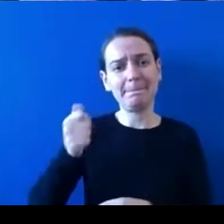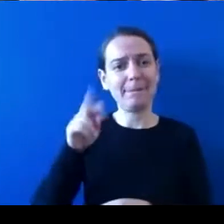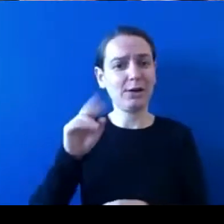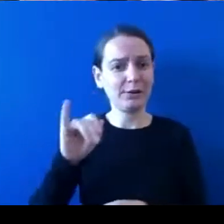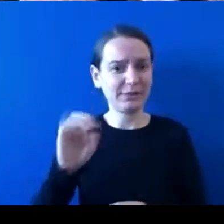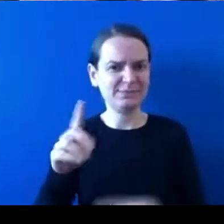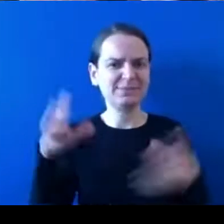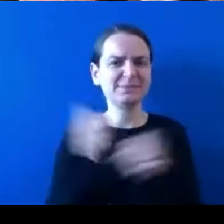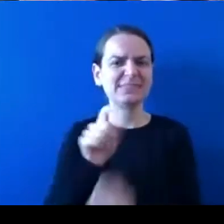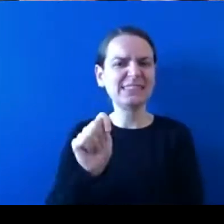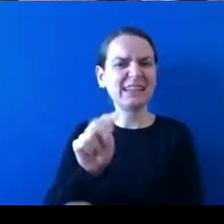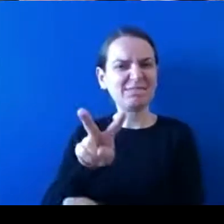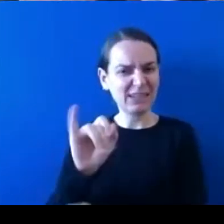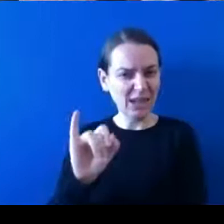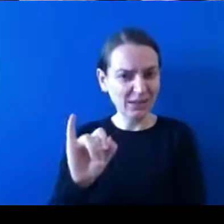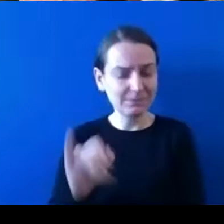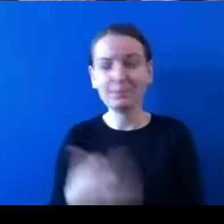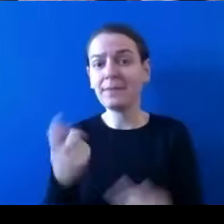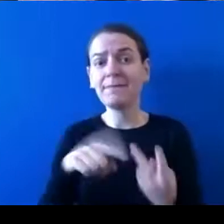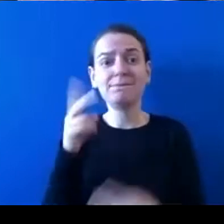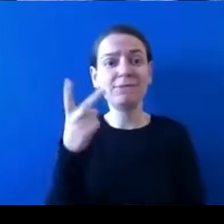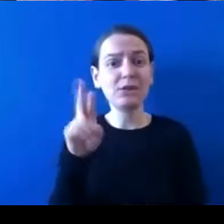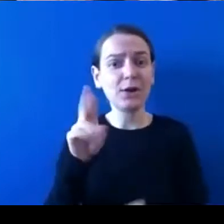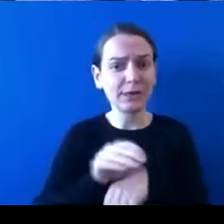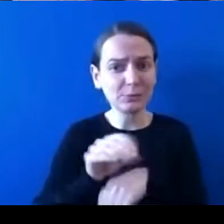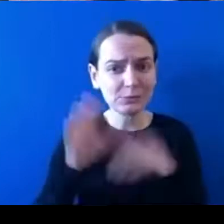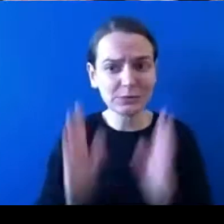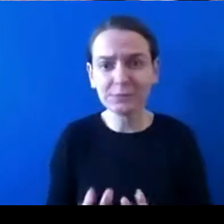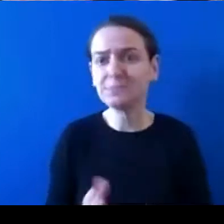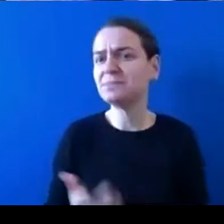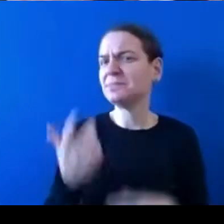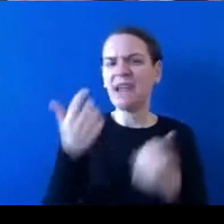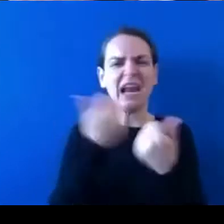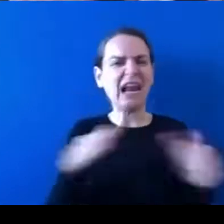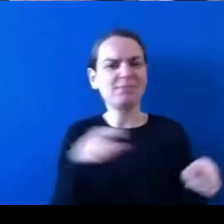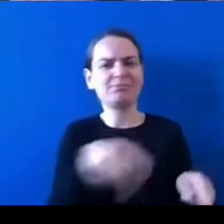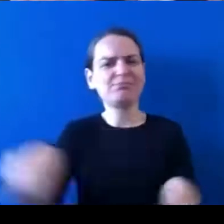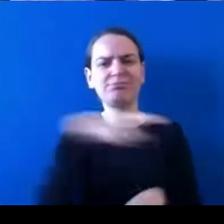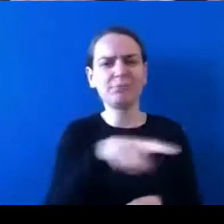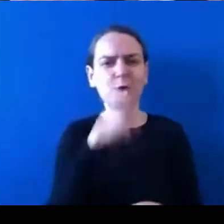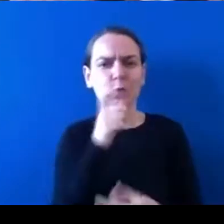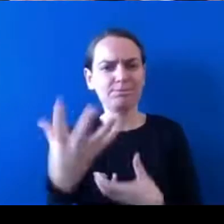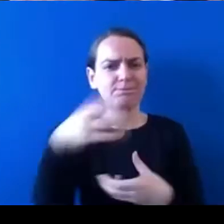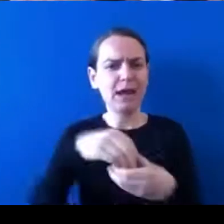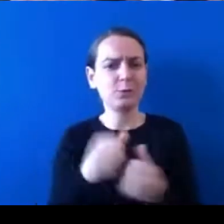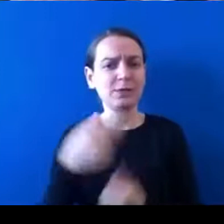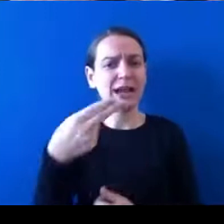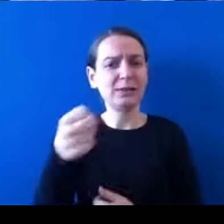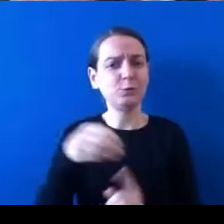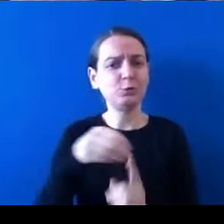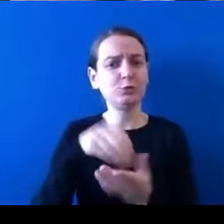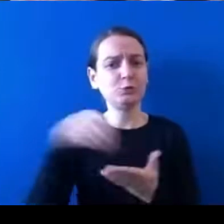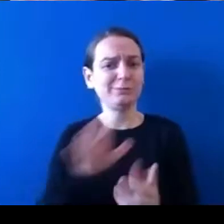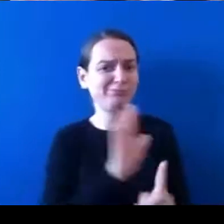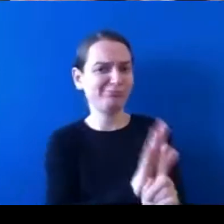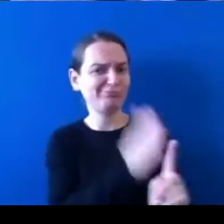Although I'm presenting, this is a group effort from the MCB Orientation and